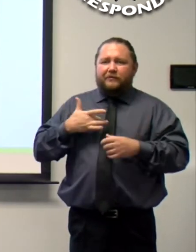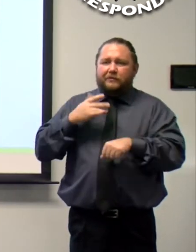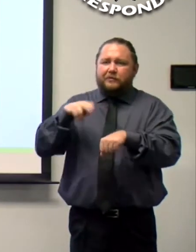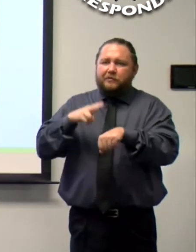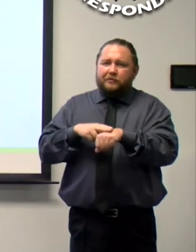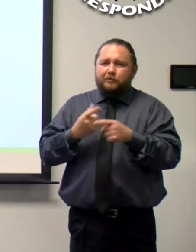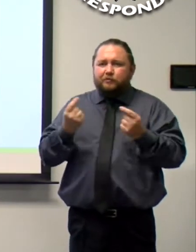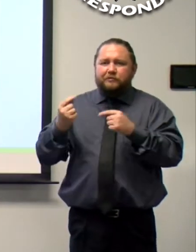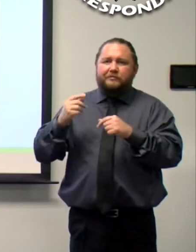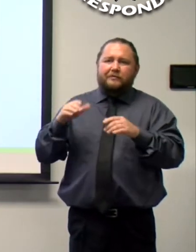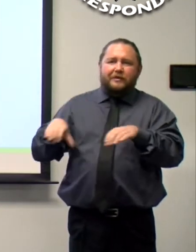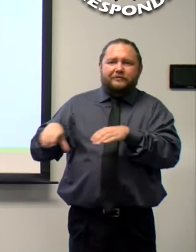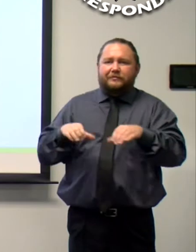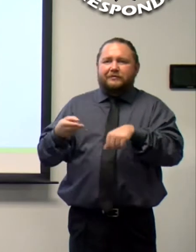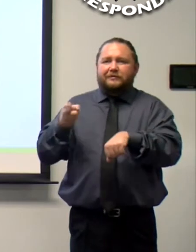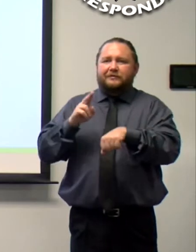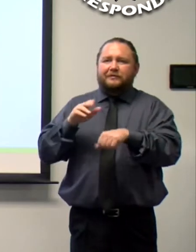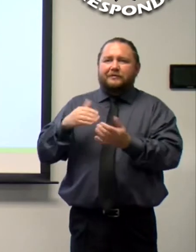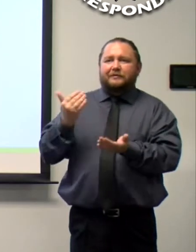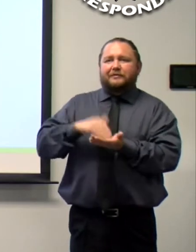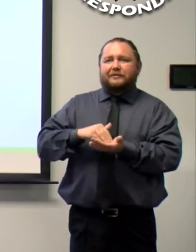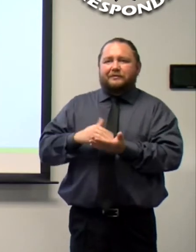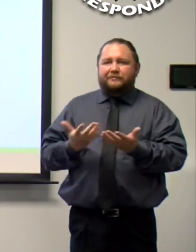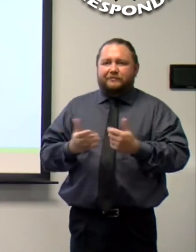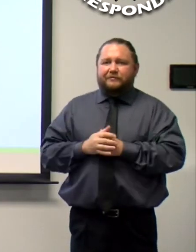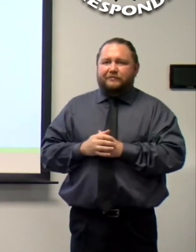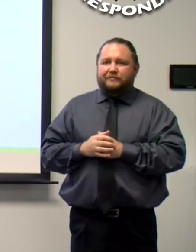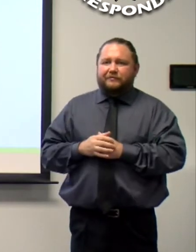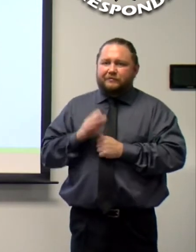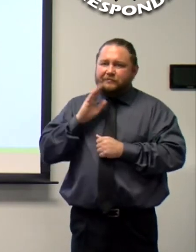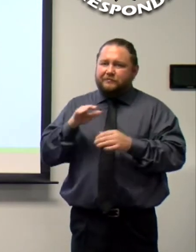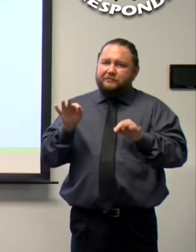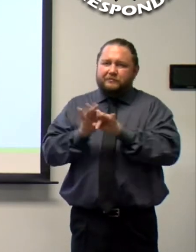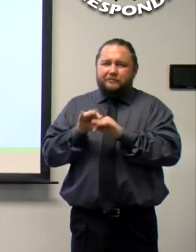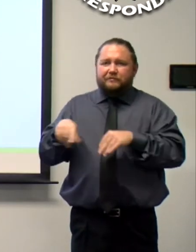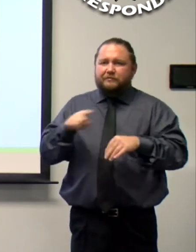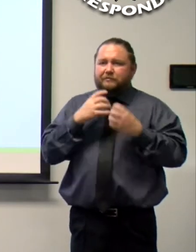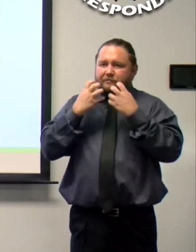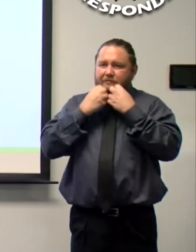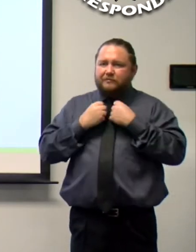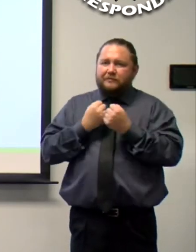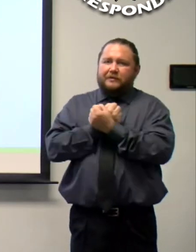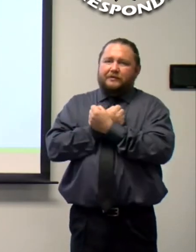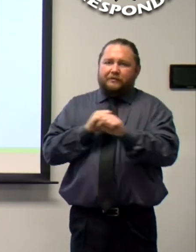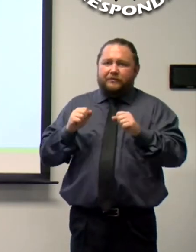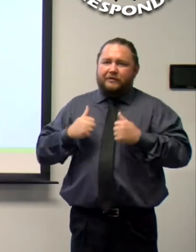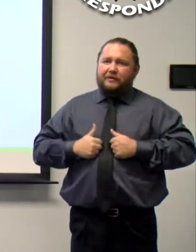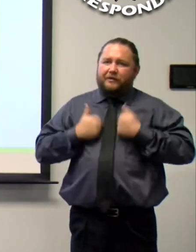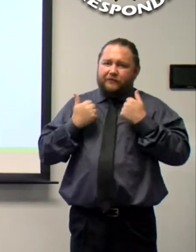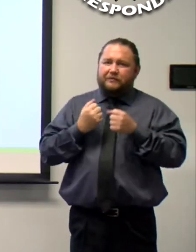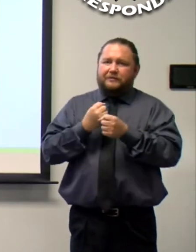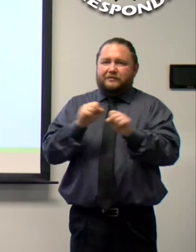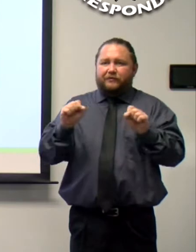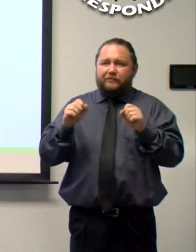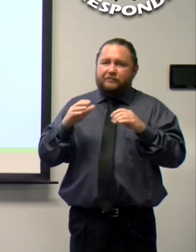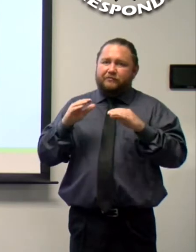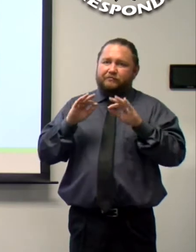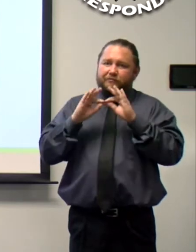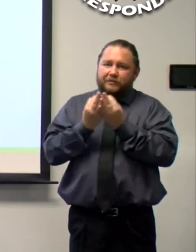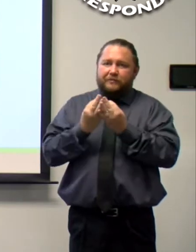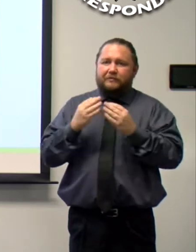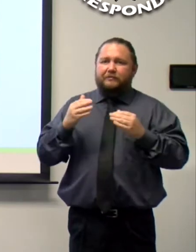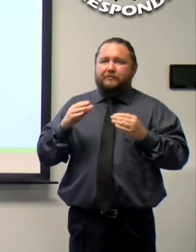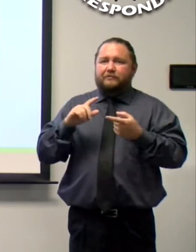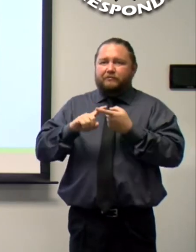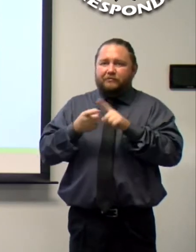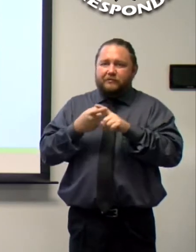We're helping to save other members of our community, save family members and friends from potentially